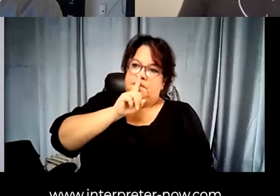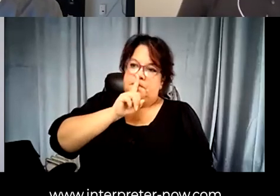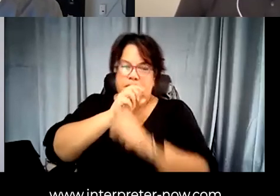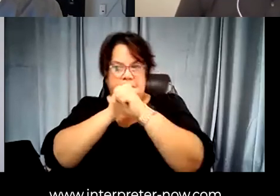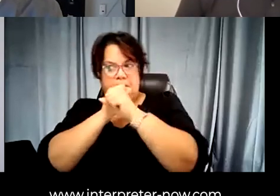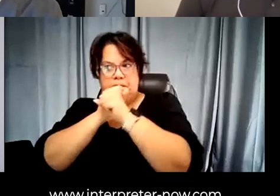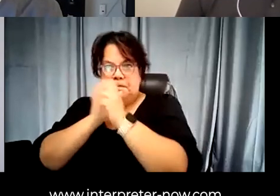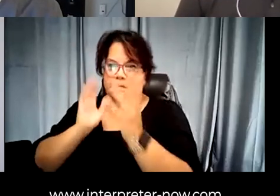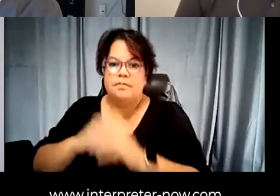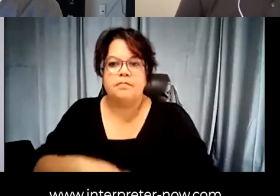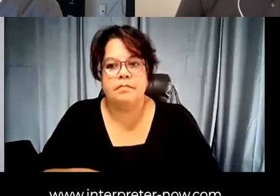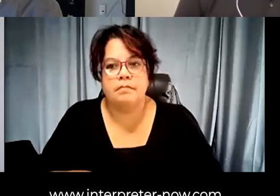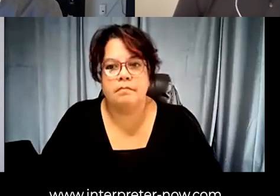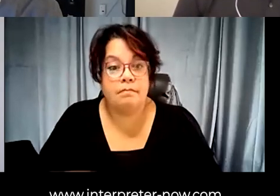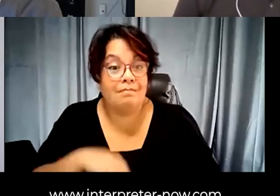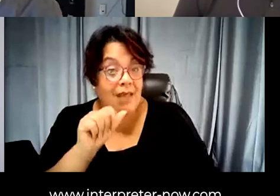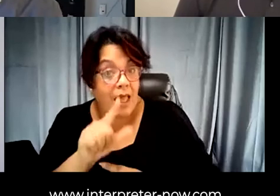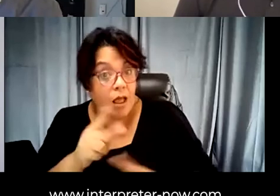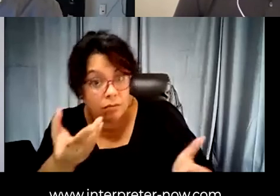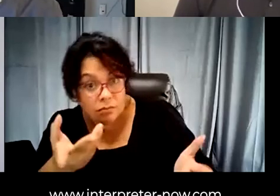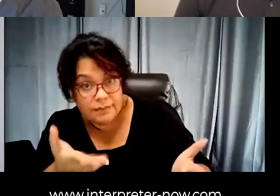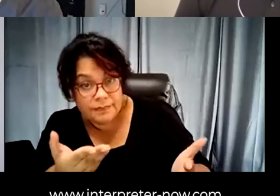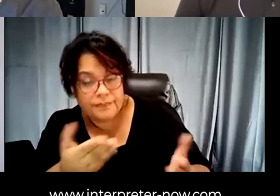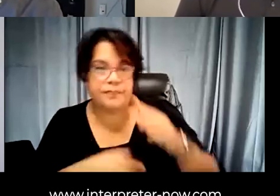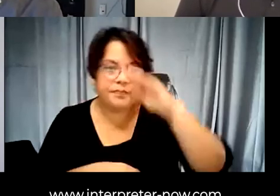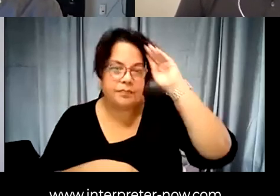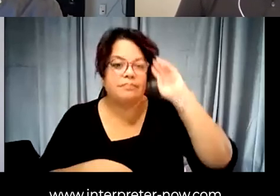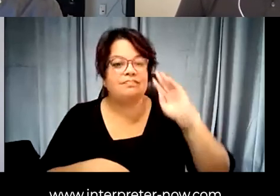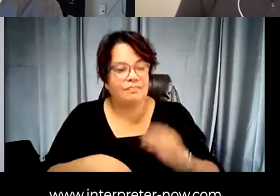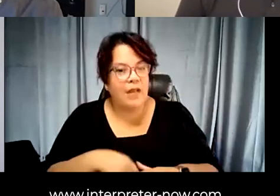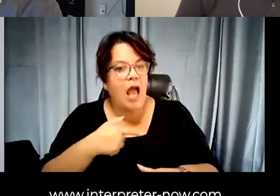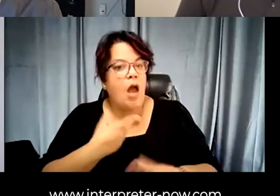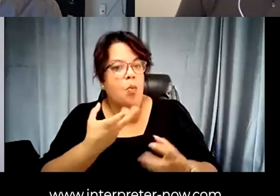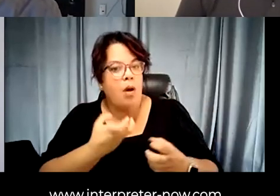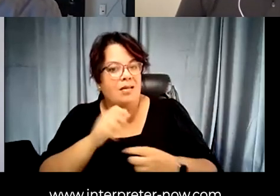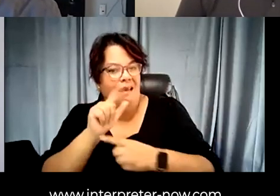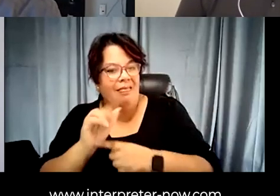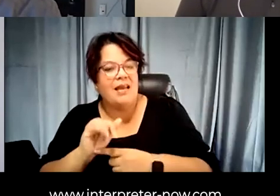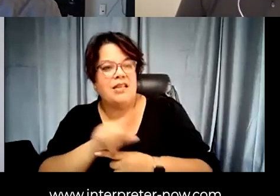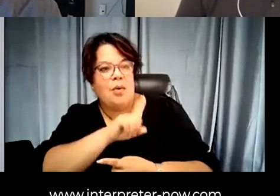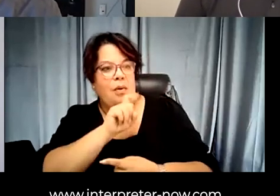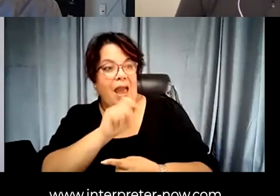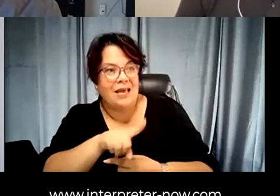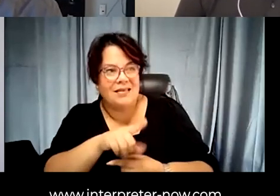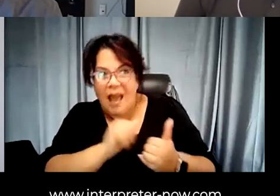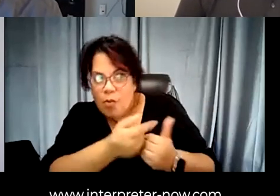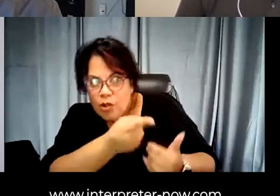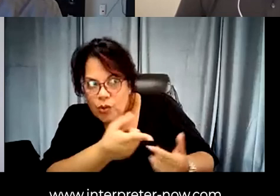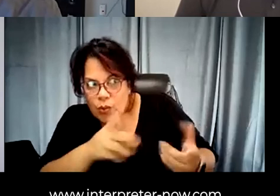Awesome. Al, do you have something? Or yeah, I would just say I would want them to ask, how are you, and truly mean it and truly want to